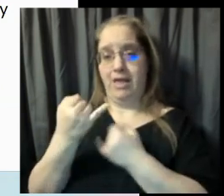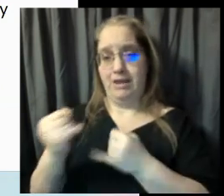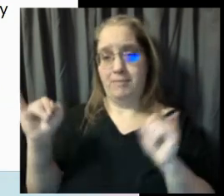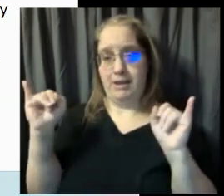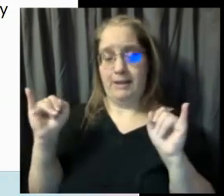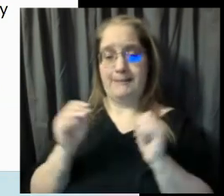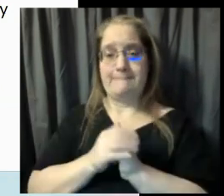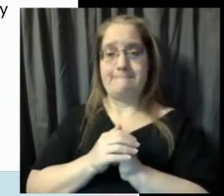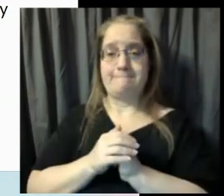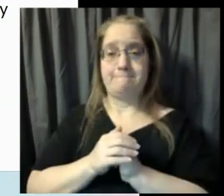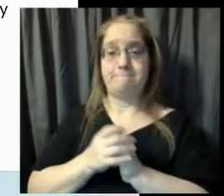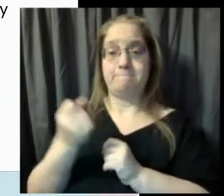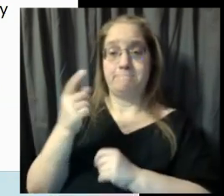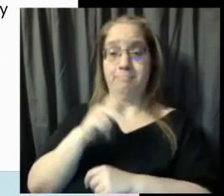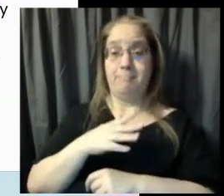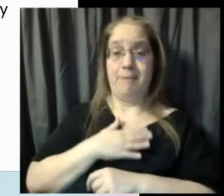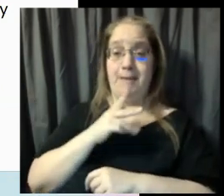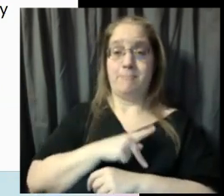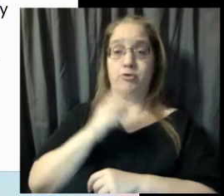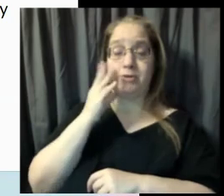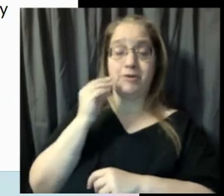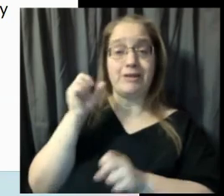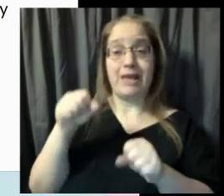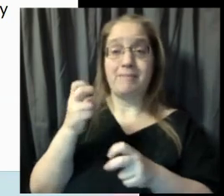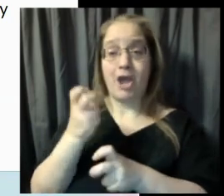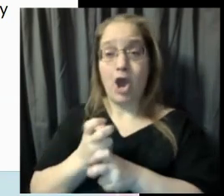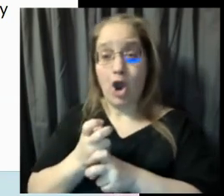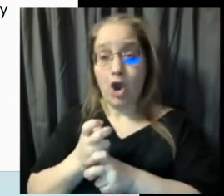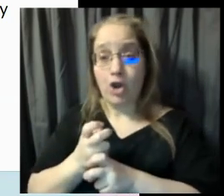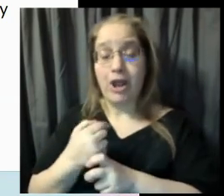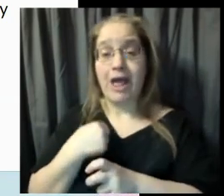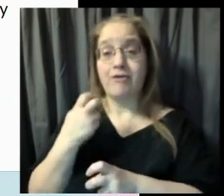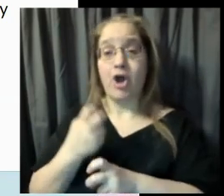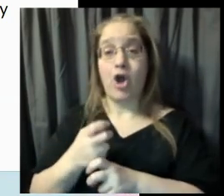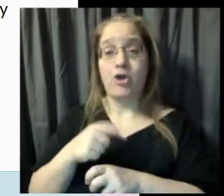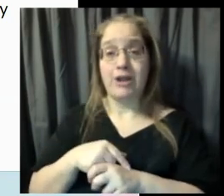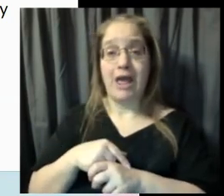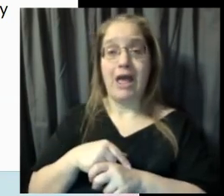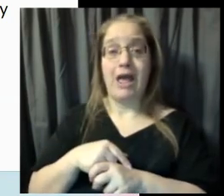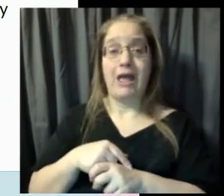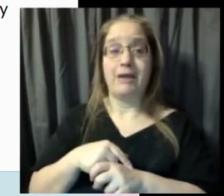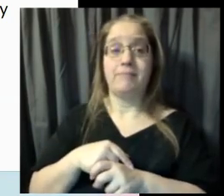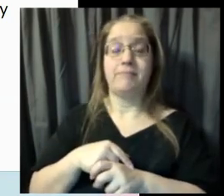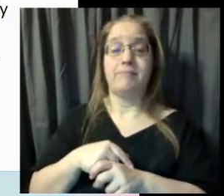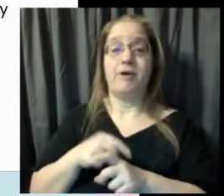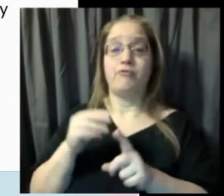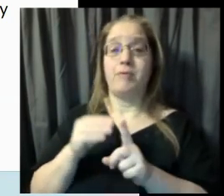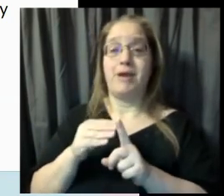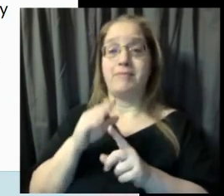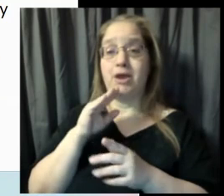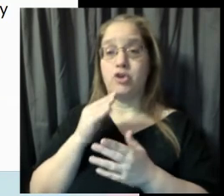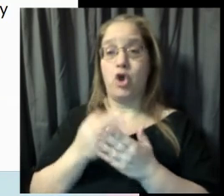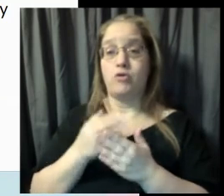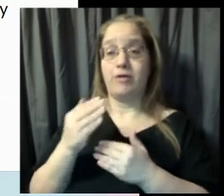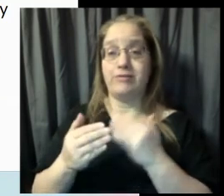And by personal experience, this can be hard. I have a hard time reminding my daughter of all the steps in that and when she's